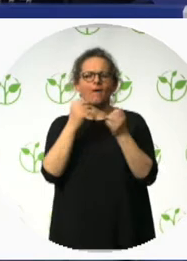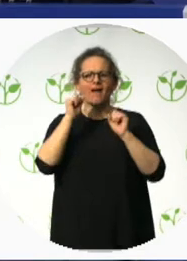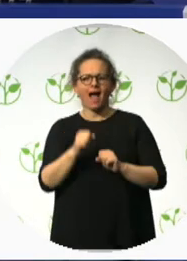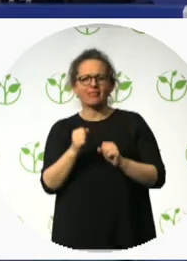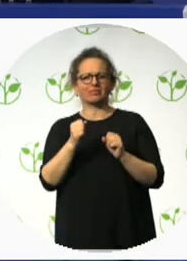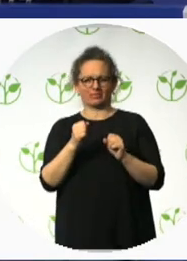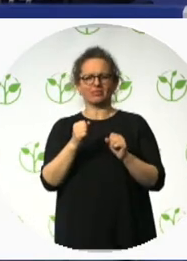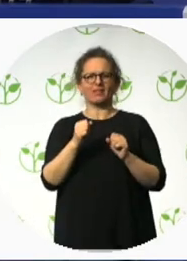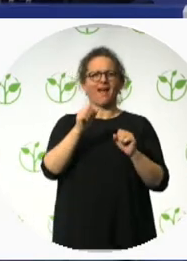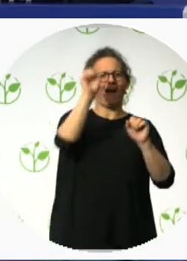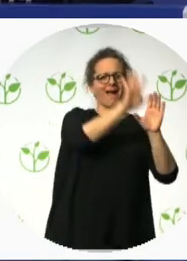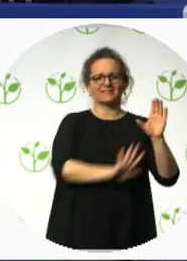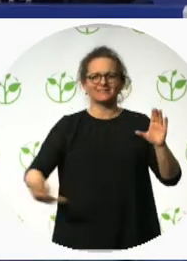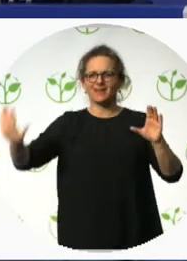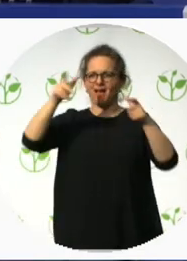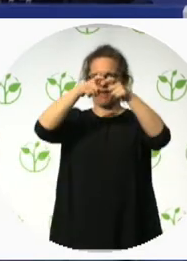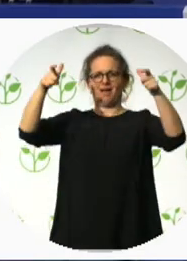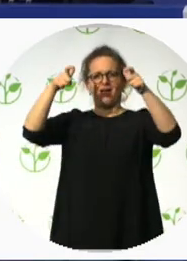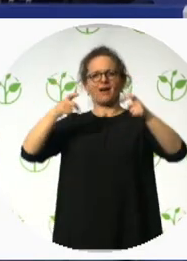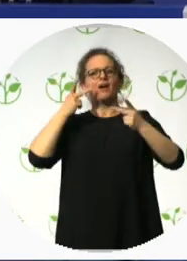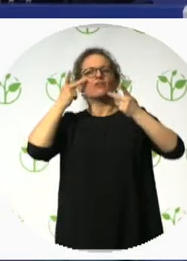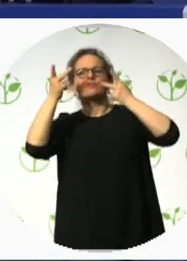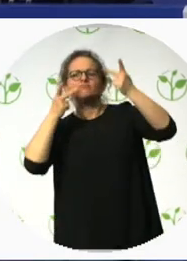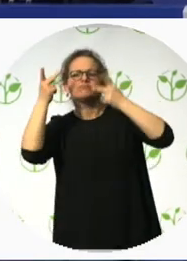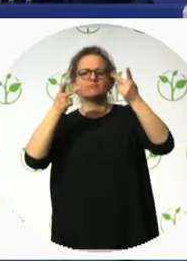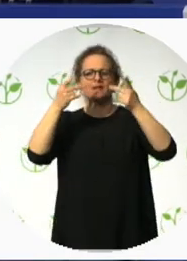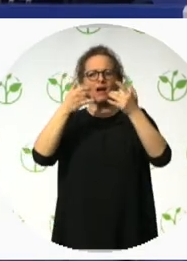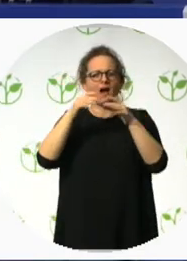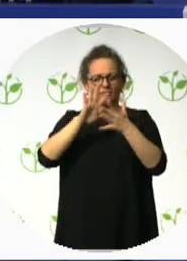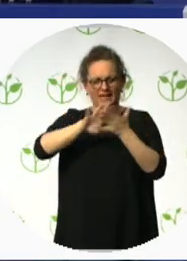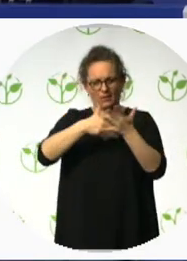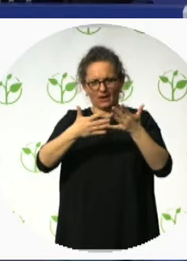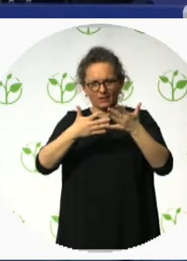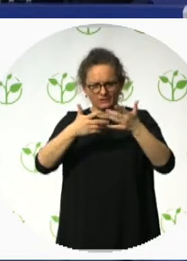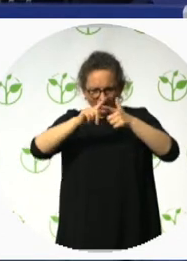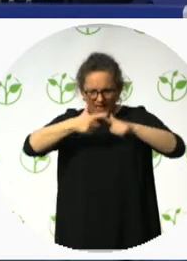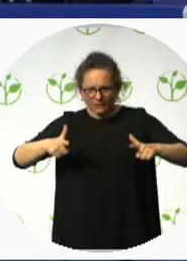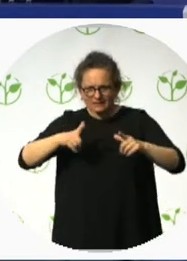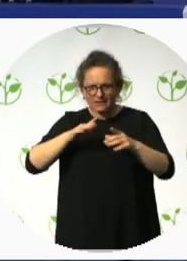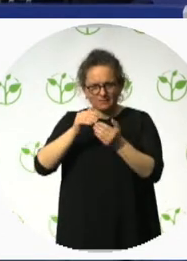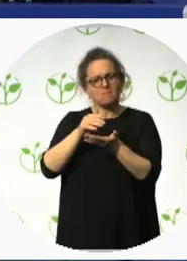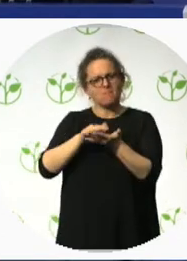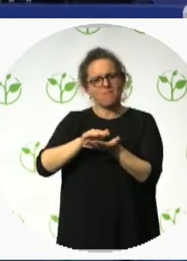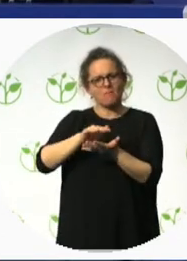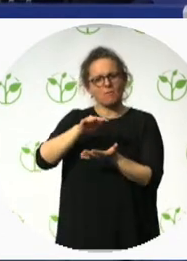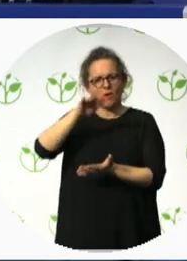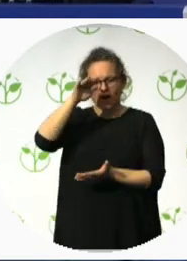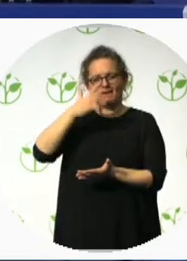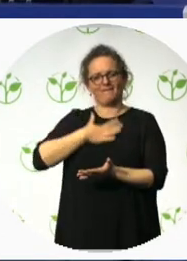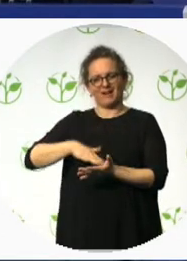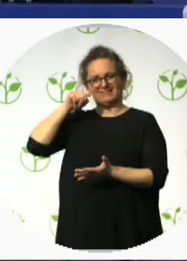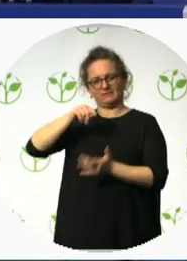support inter-institutional collaboration in developing sign language research. We can sharing the sign